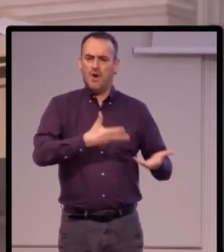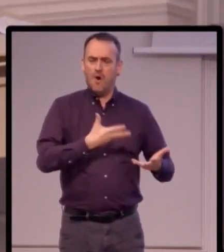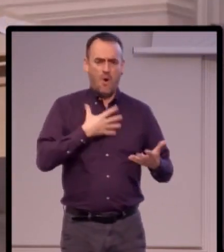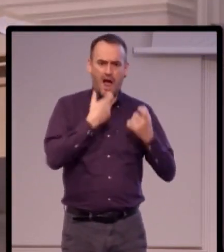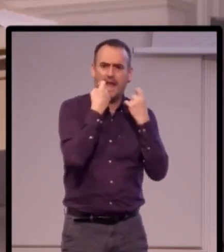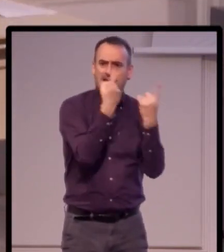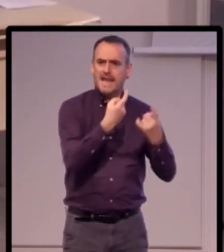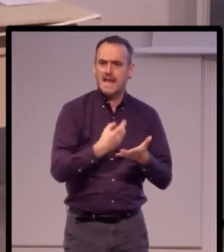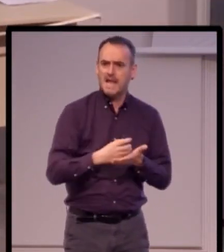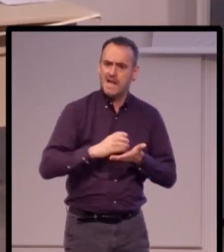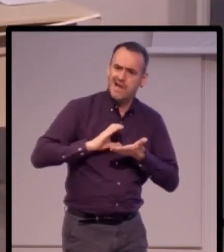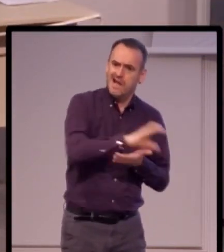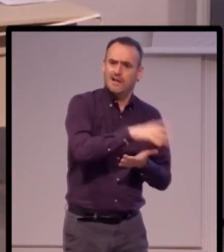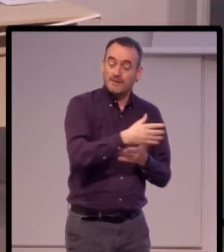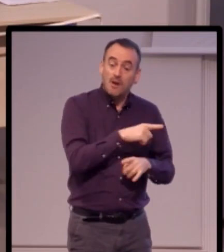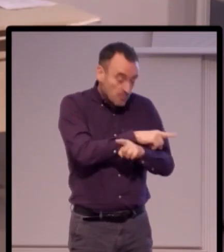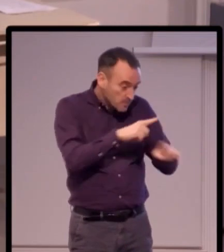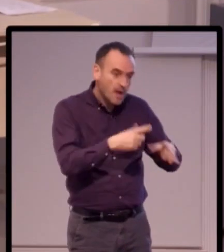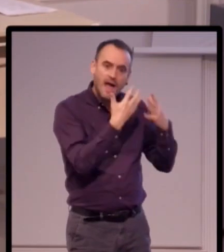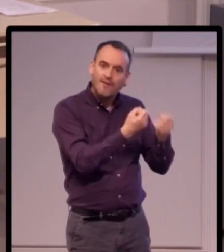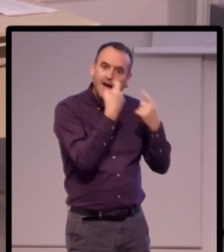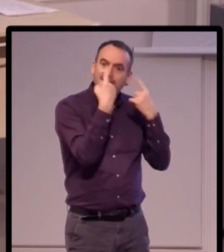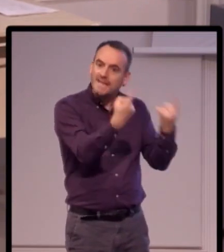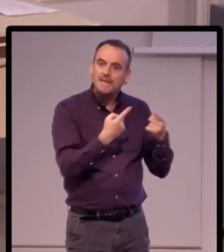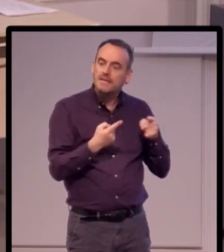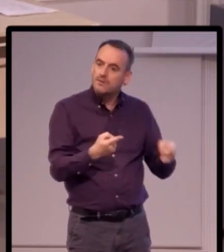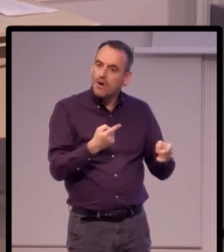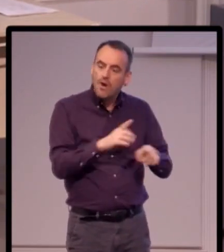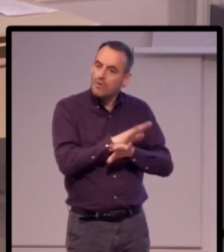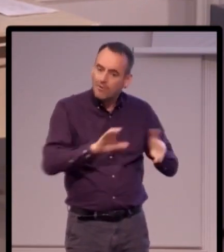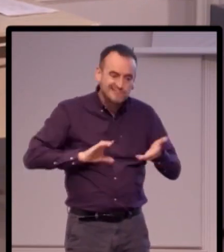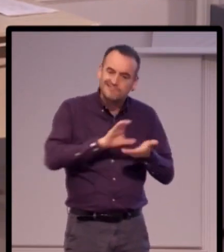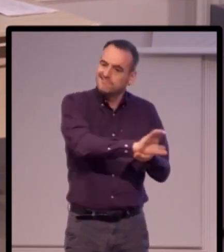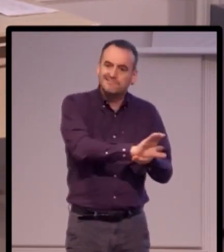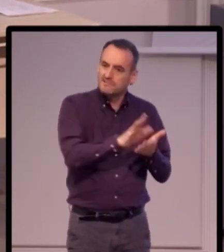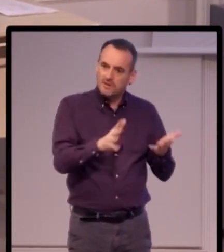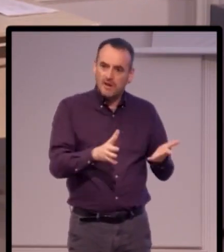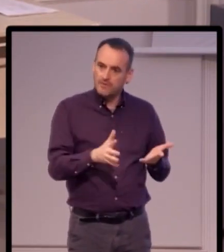don't cost anything, that make a huge difference. So I think that's what I've learnt.